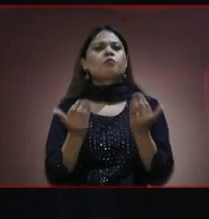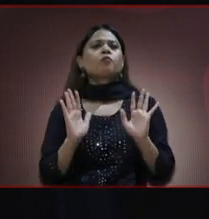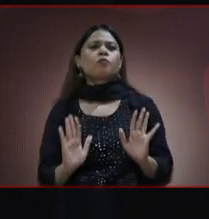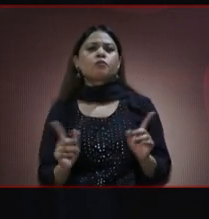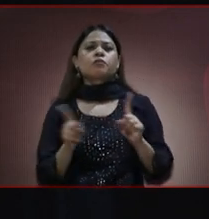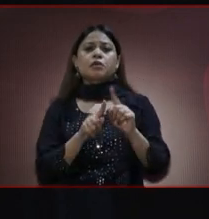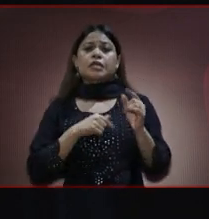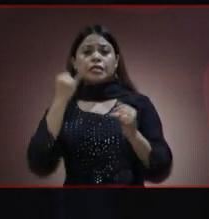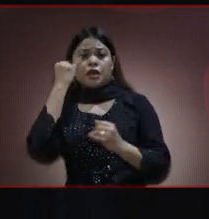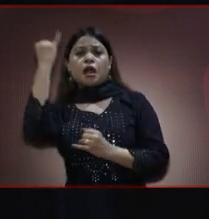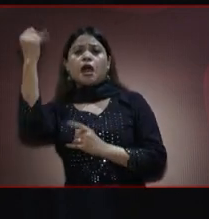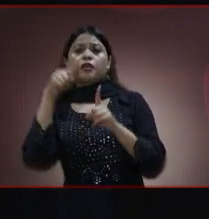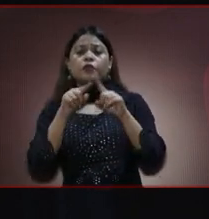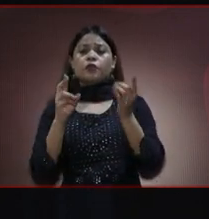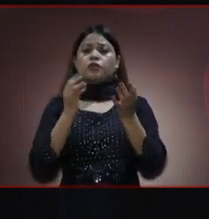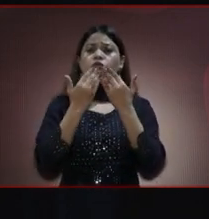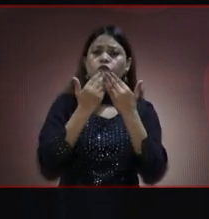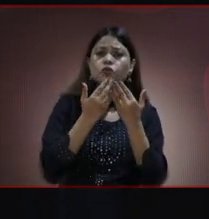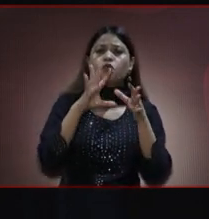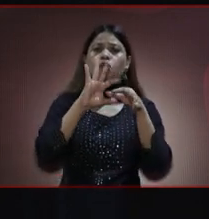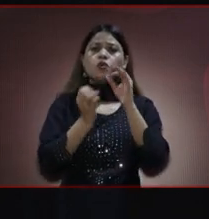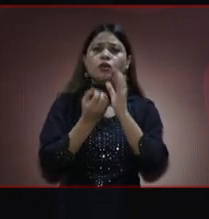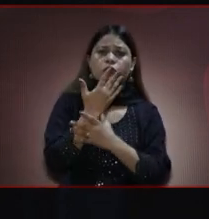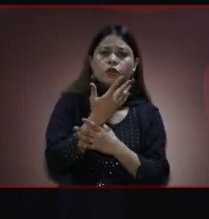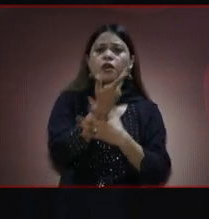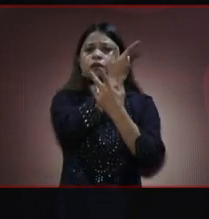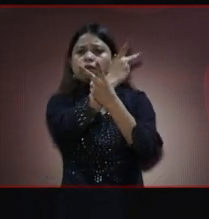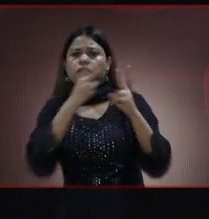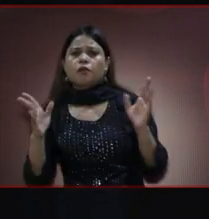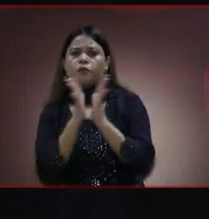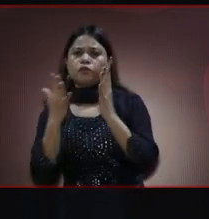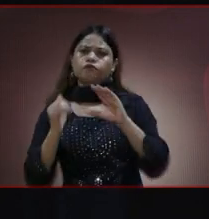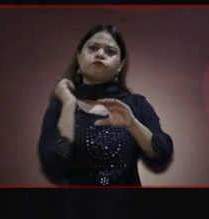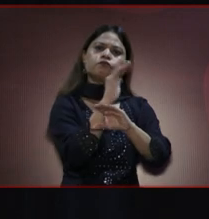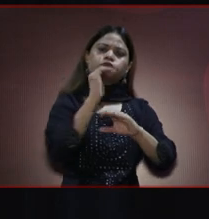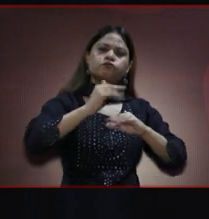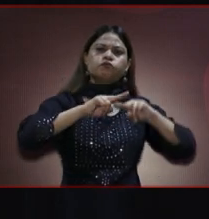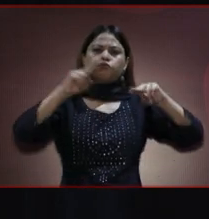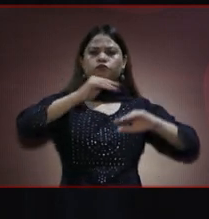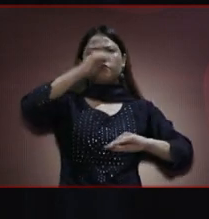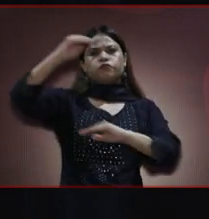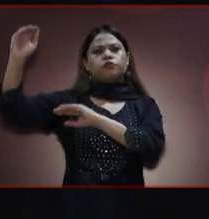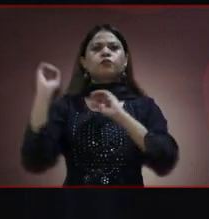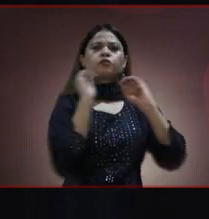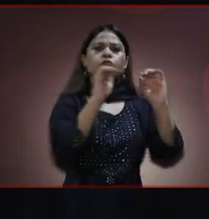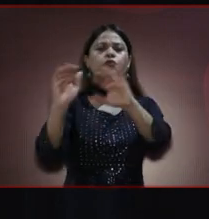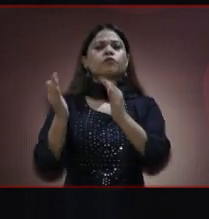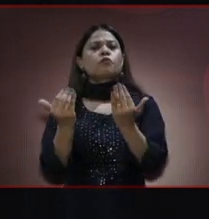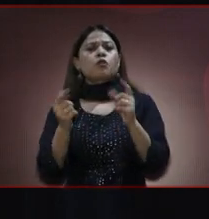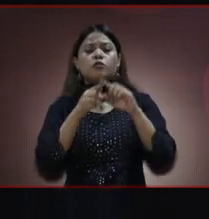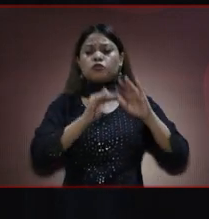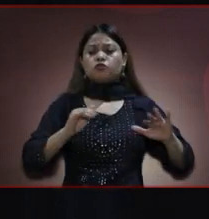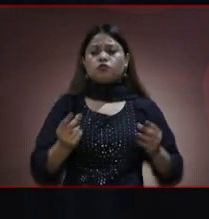will enable institutions to procure textbooks in large quantities, ensuring that students receive the material they